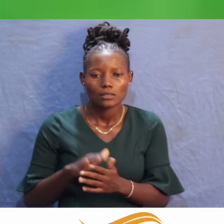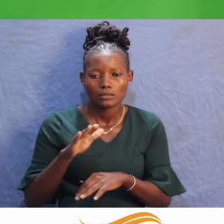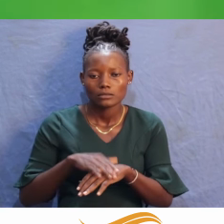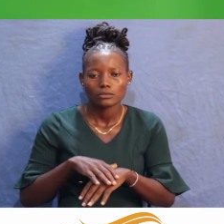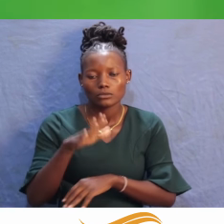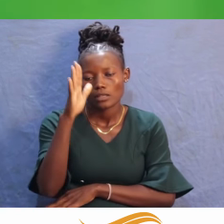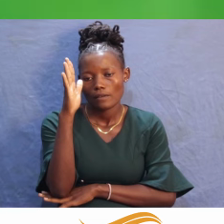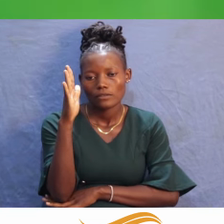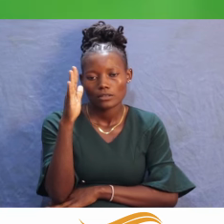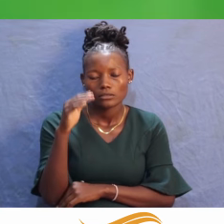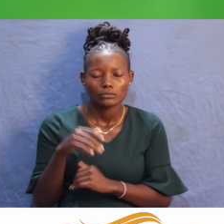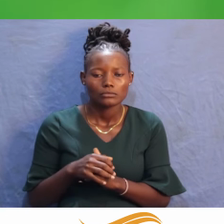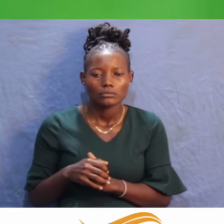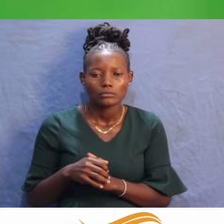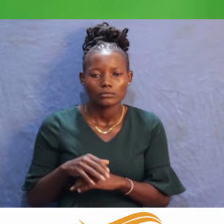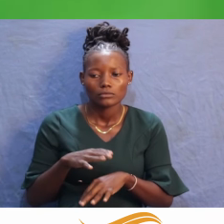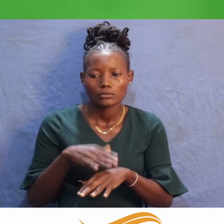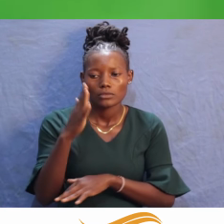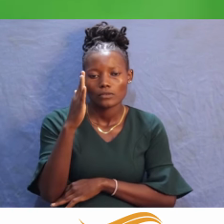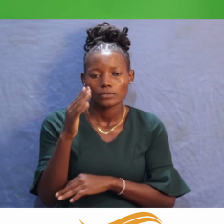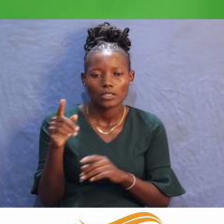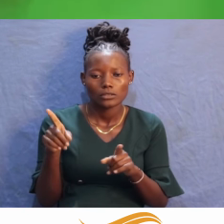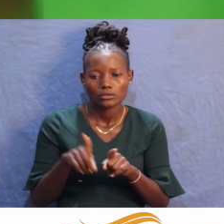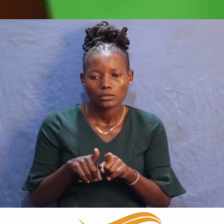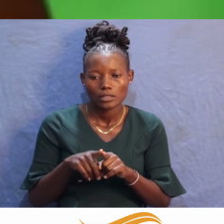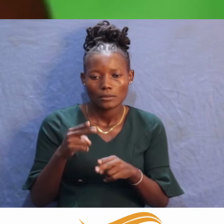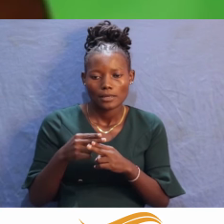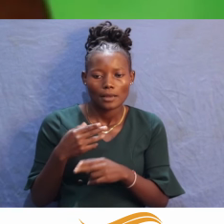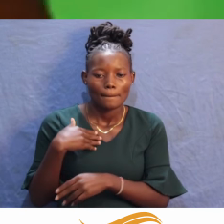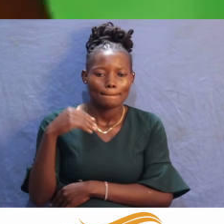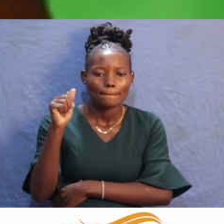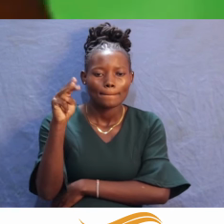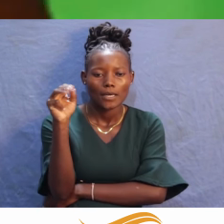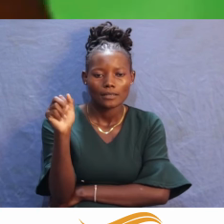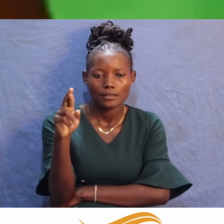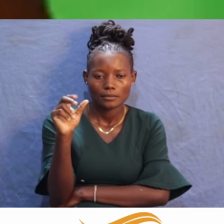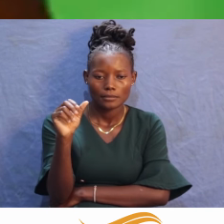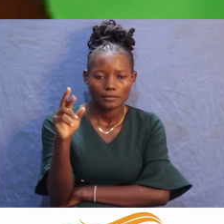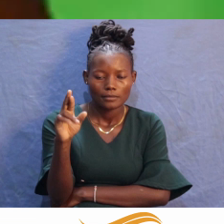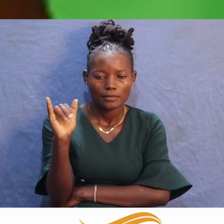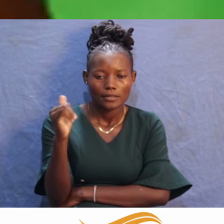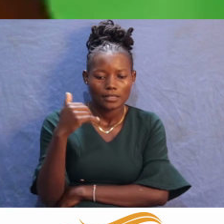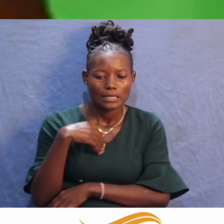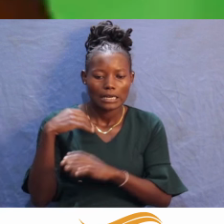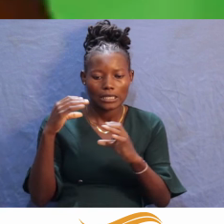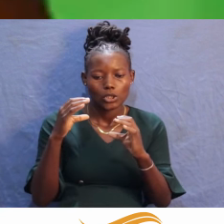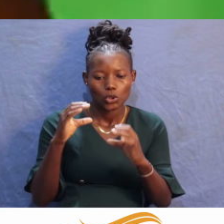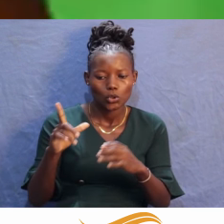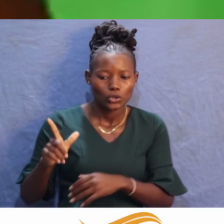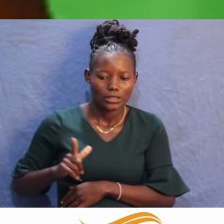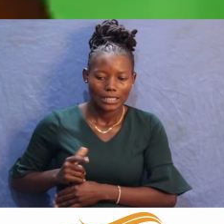afternoon. Afternoon to you. My name is Mary Ocheng. I coach ladies rugby here in Kenya at